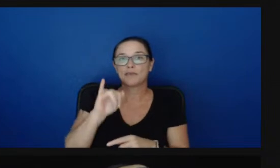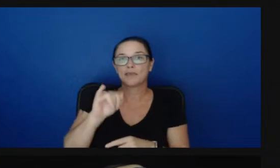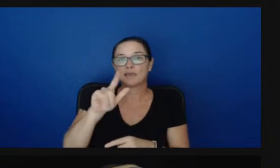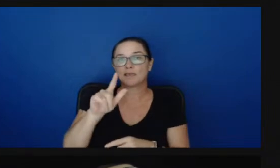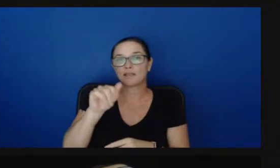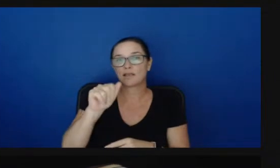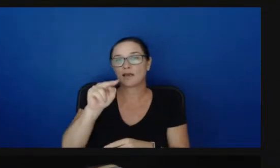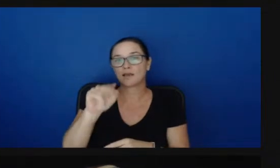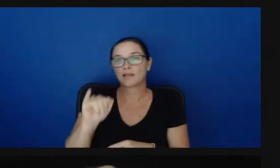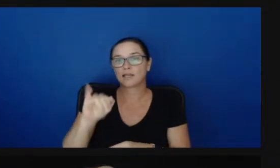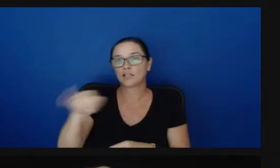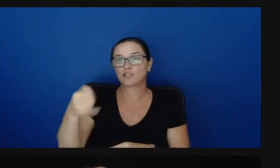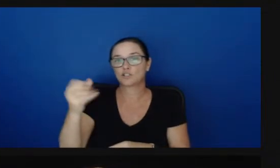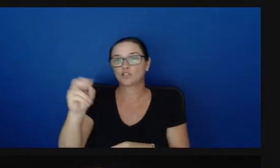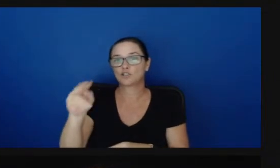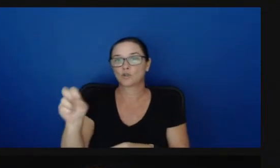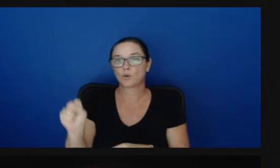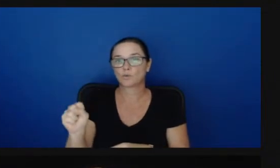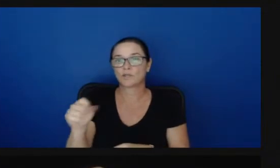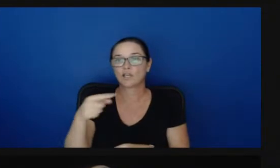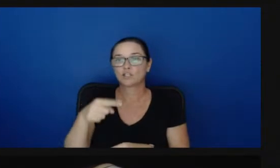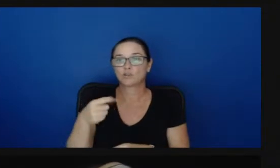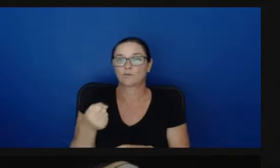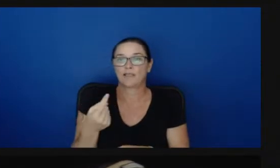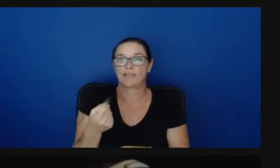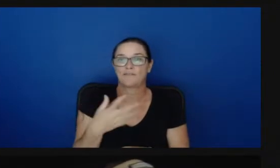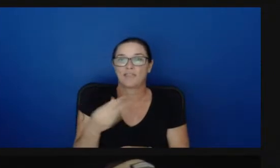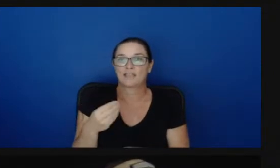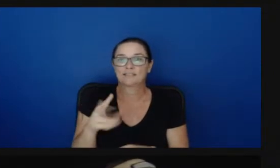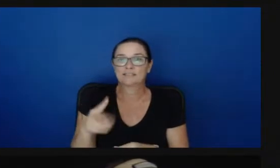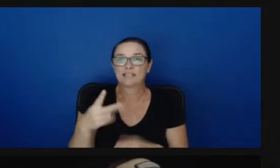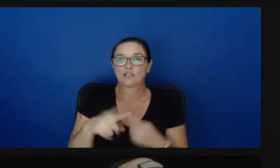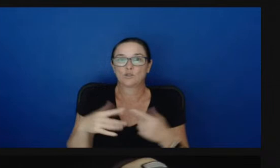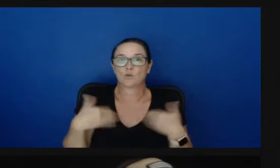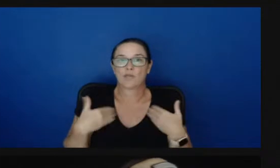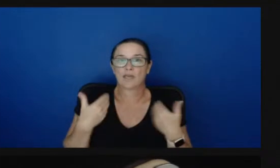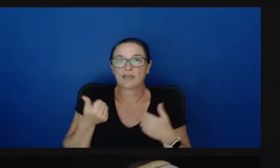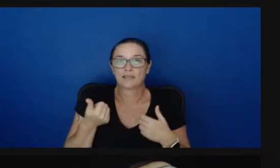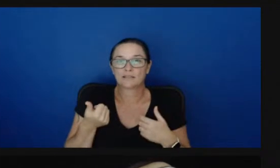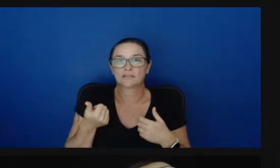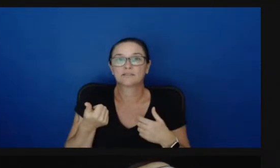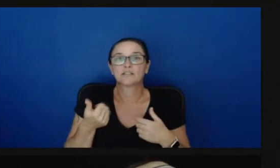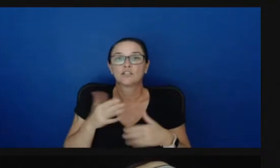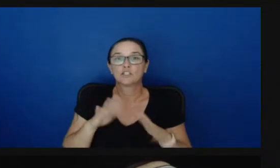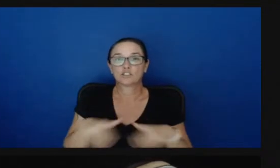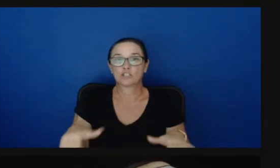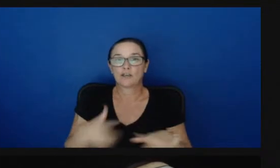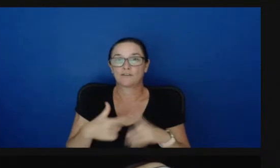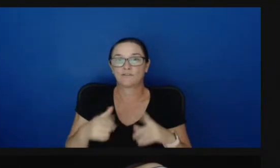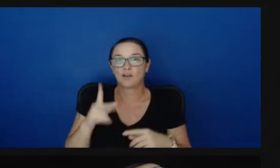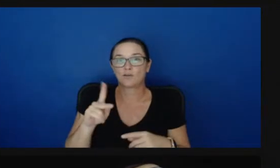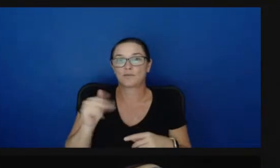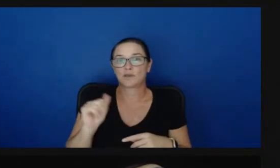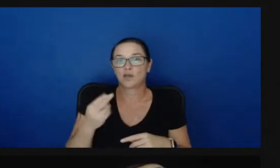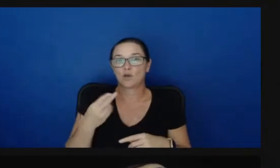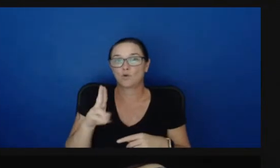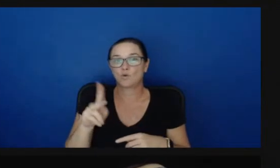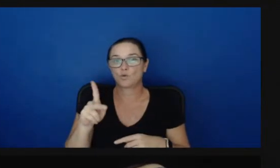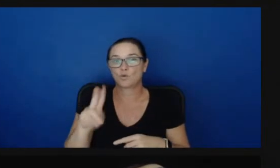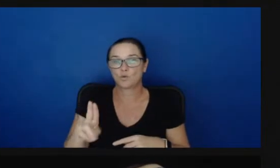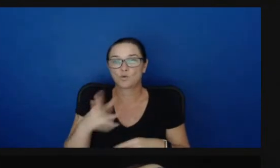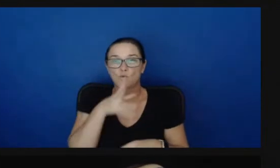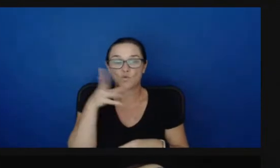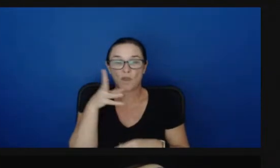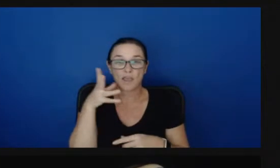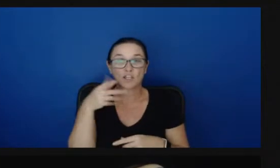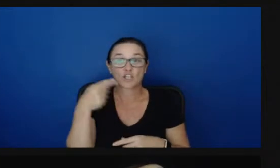who was the 11th and second youngest child of the owner of Kahuku Ranch. And she was there during the eruption where